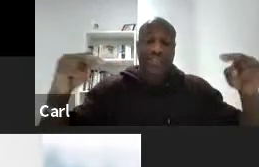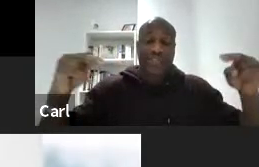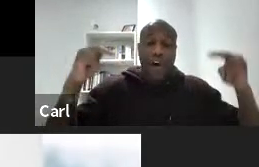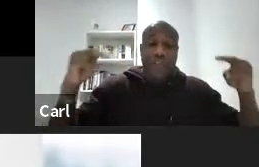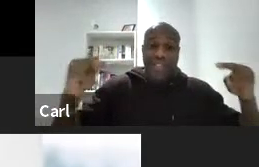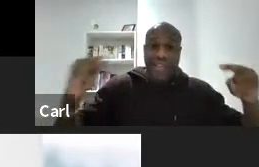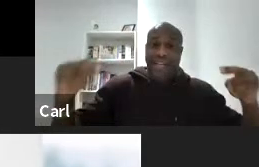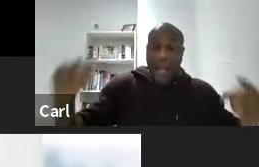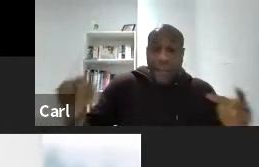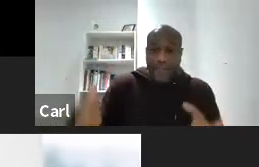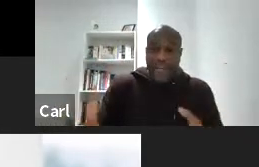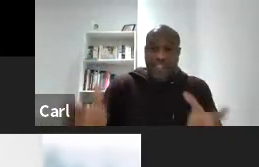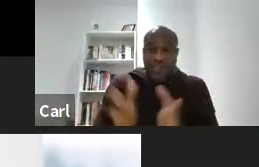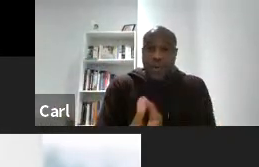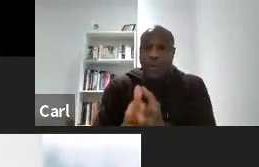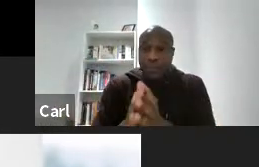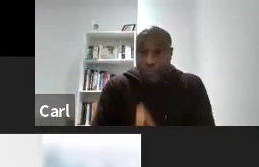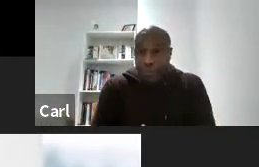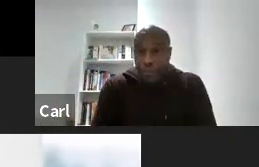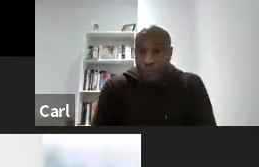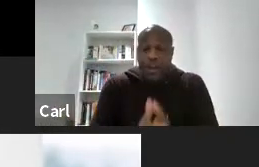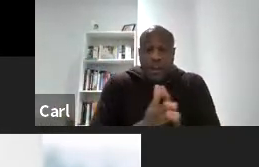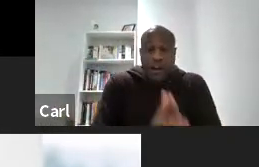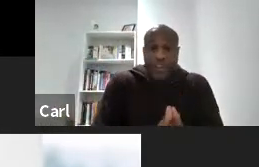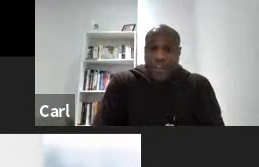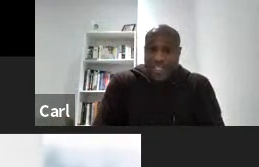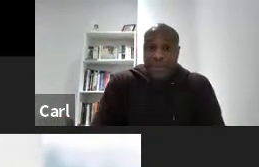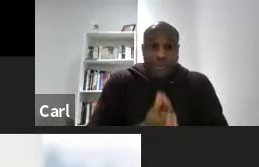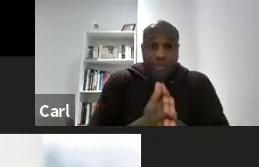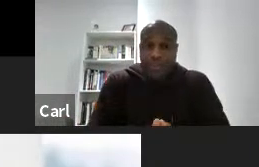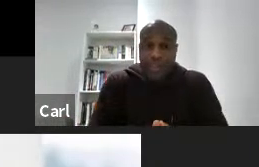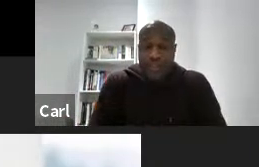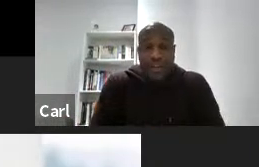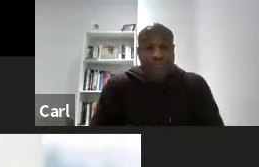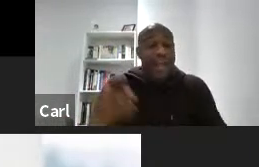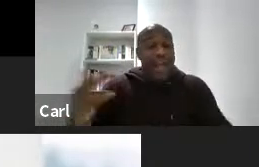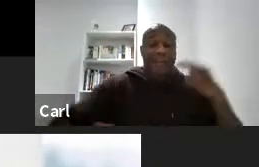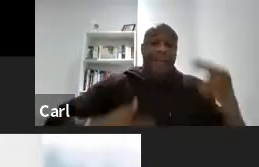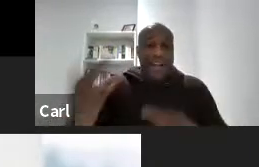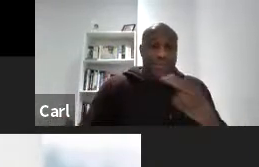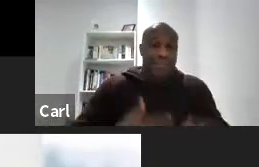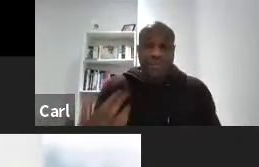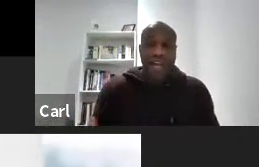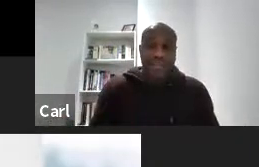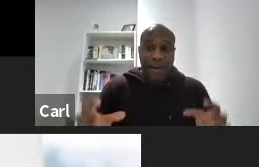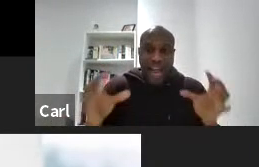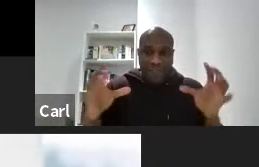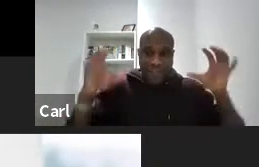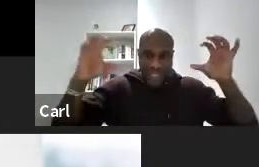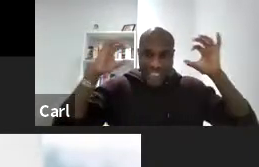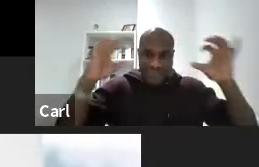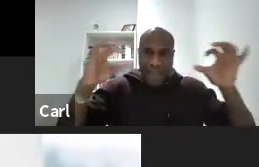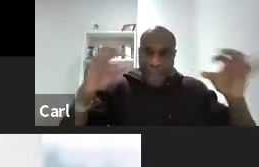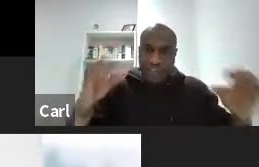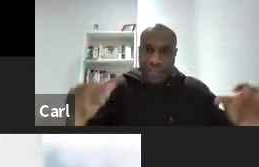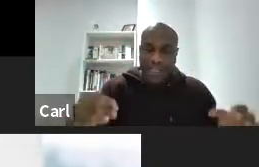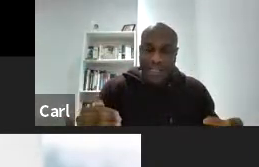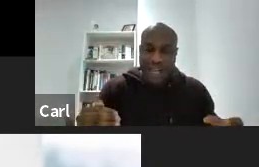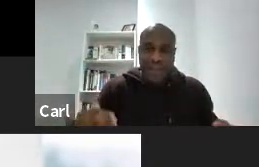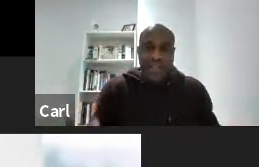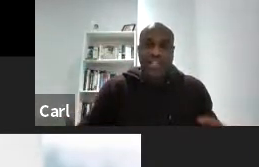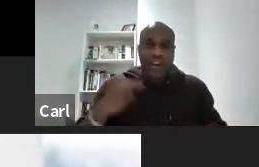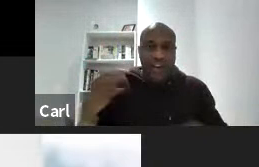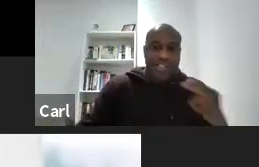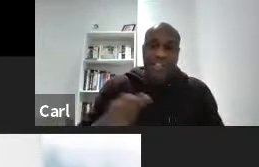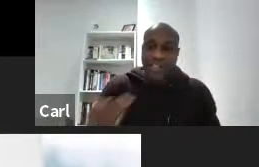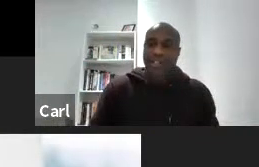entrepreneurs is to understand how best to solve the problem of the customers you are trying to serve. And the best way to do that is by having this experimental